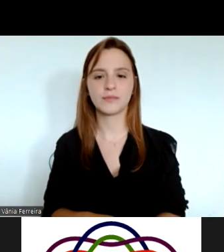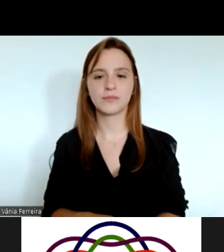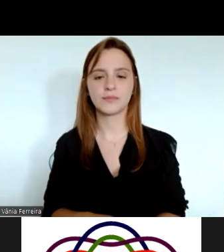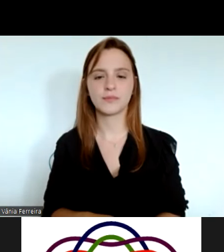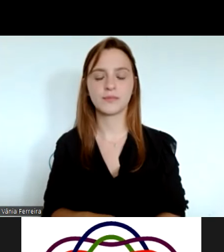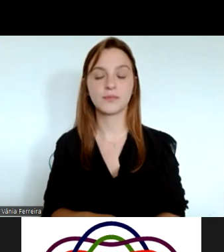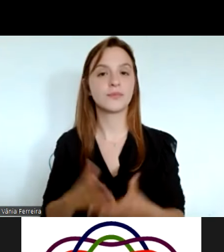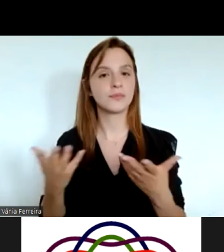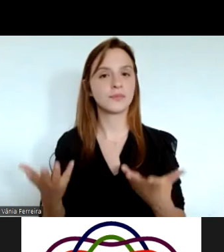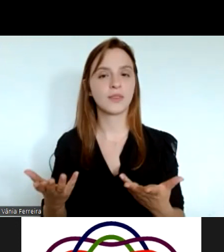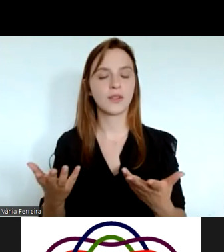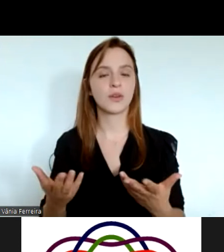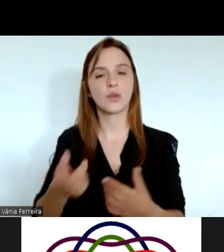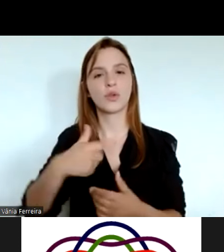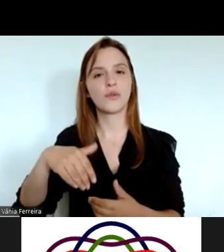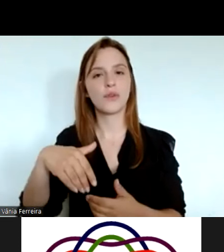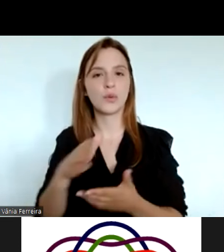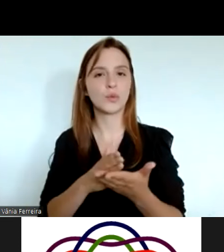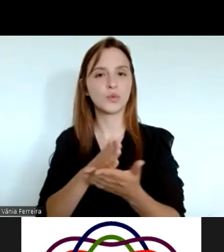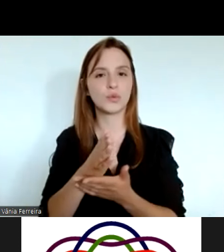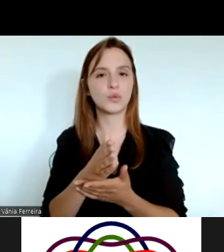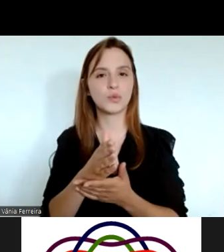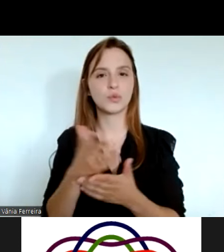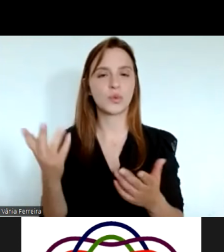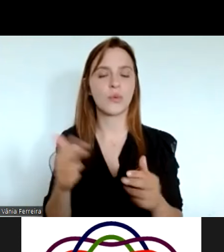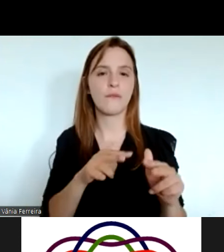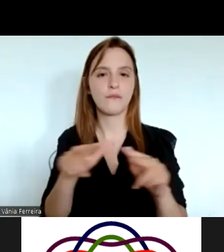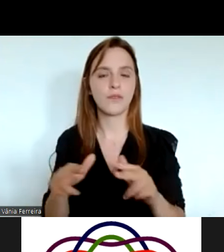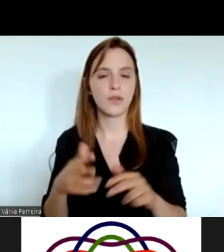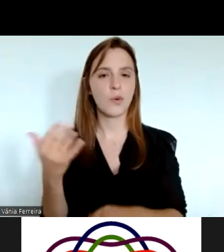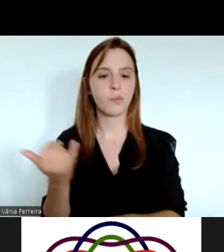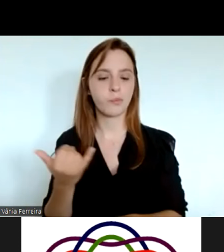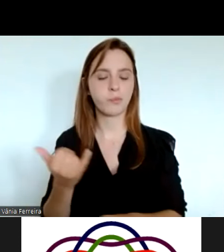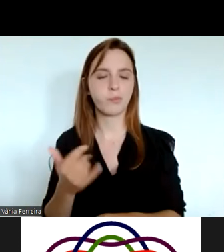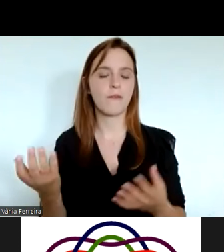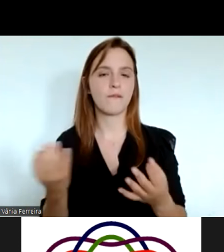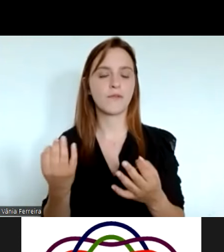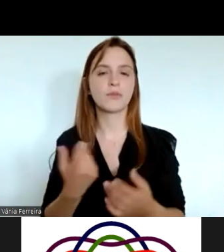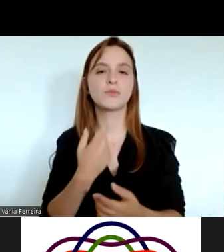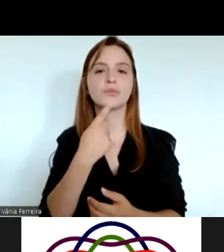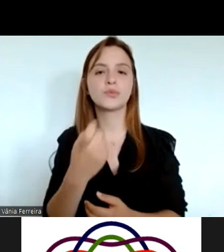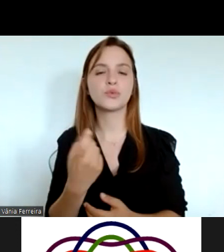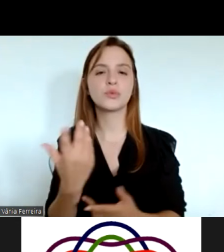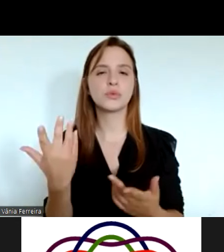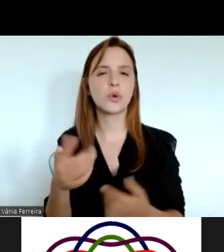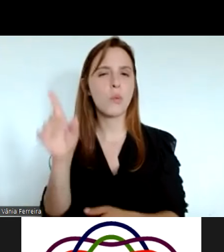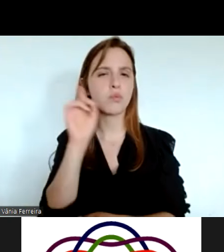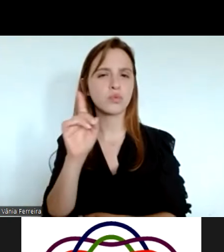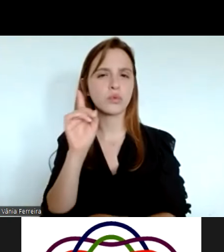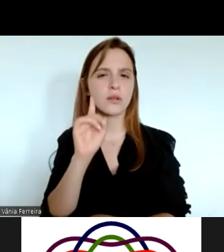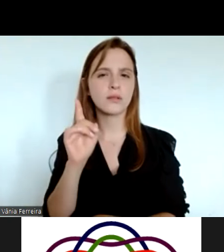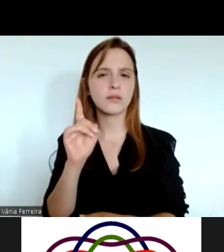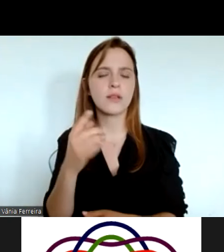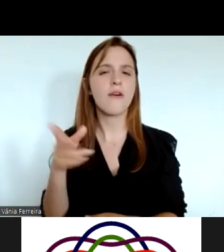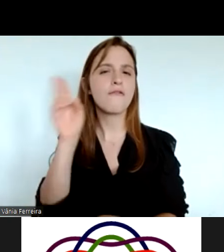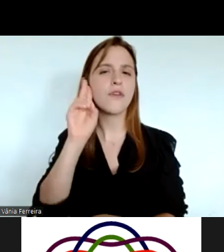And now we will proceed with the second video in which the students answer the question, how important do you think democratic